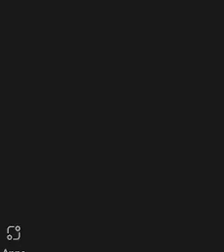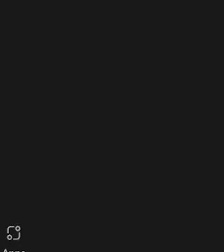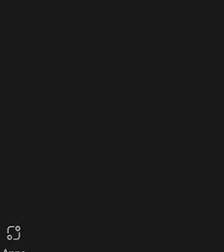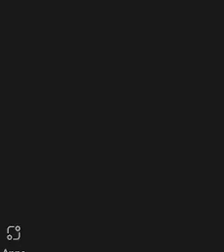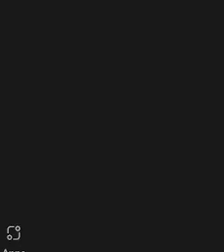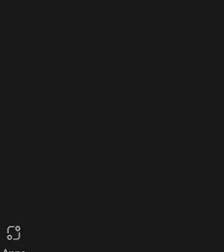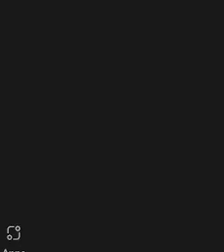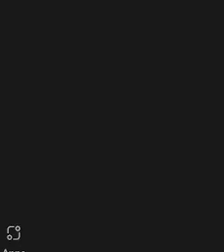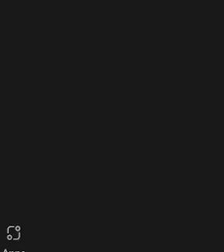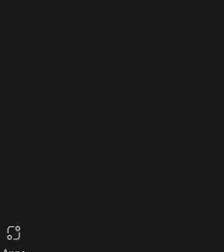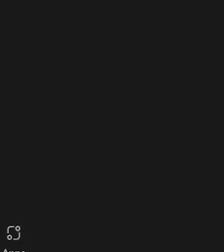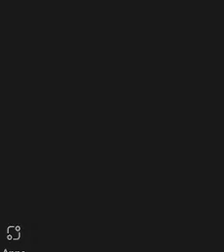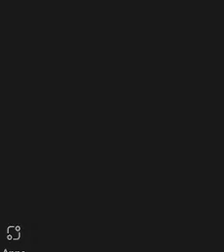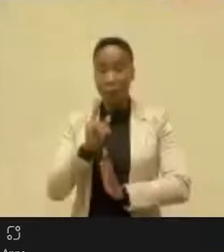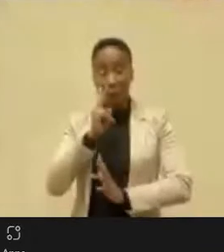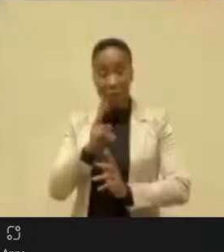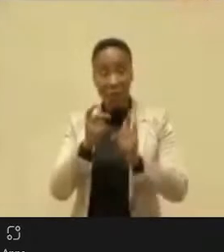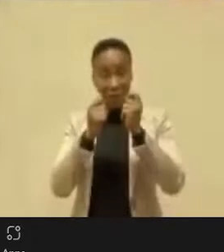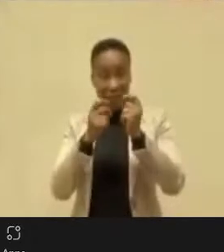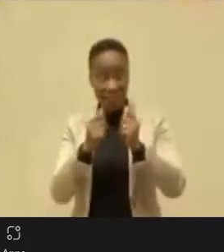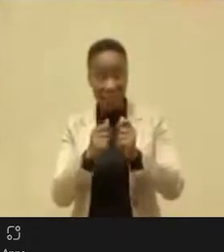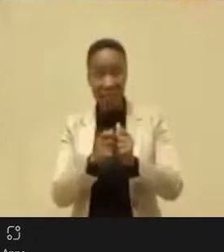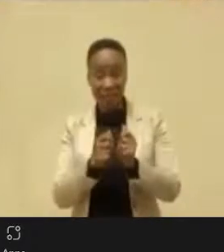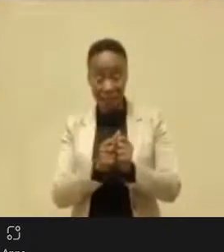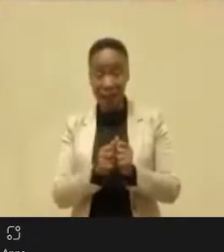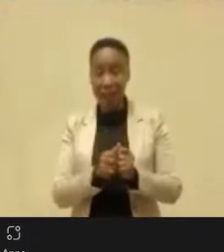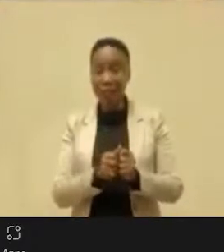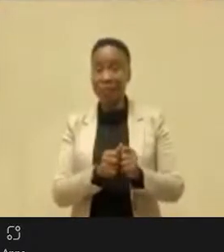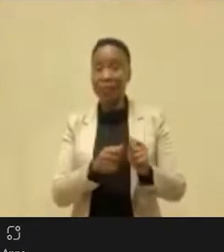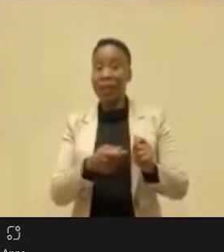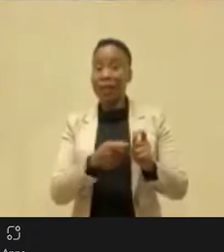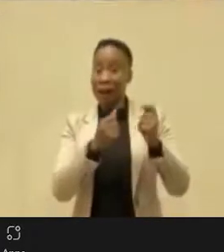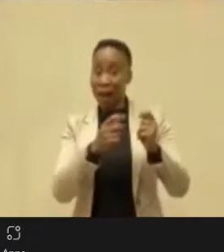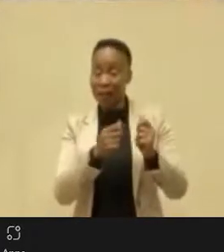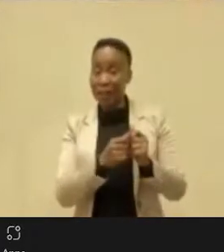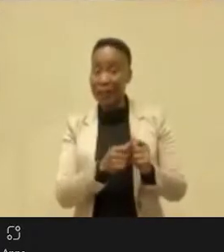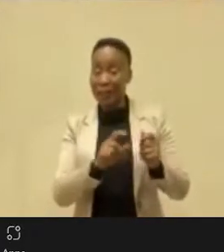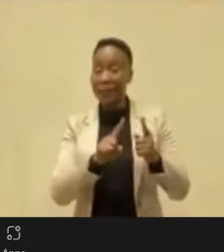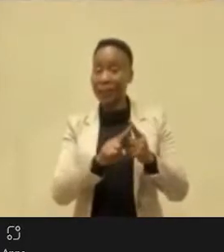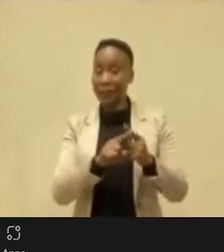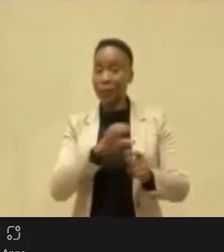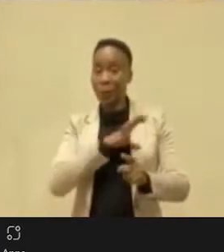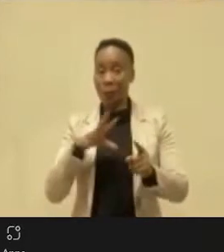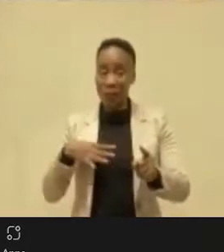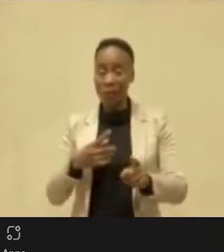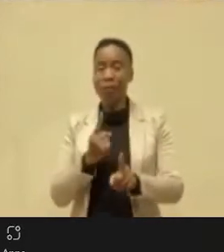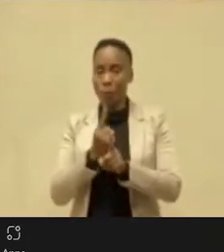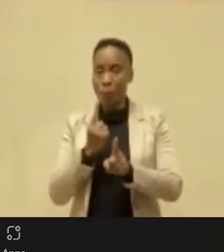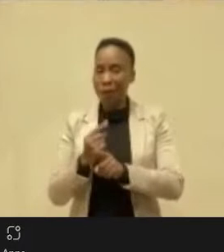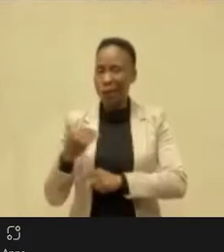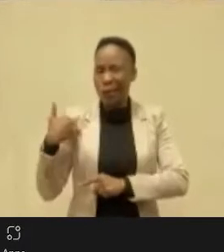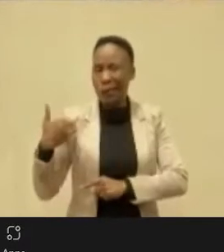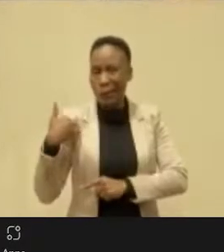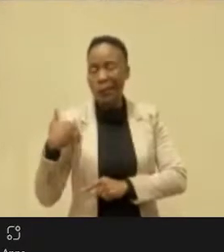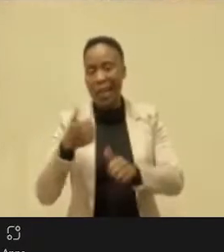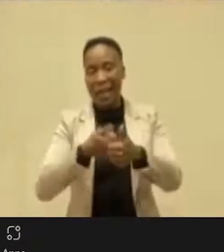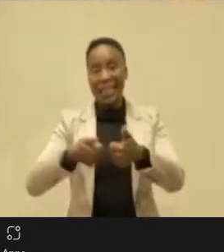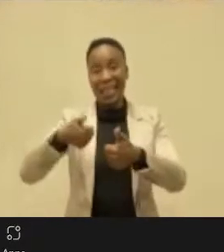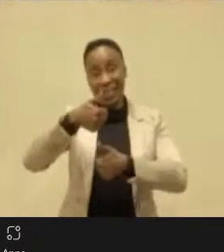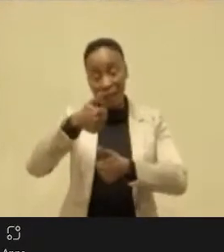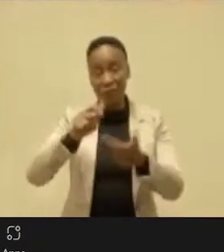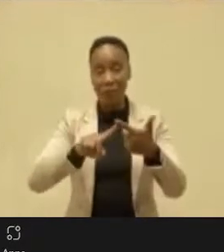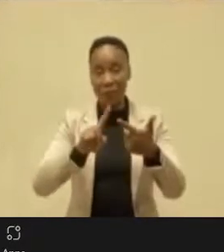so we can see that the finance and fiscal commission usually consult the executive as well as the